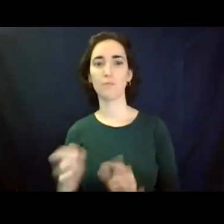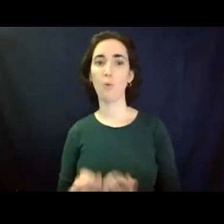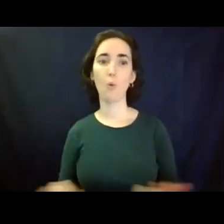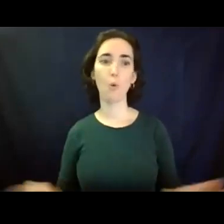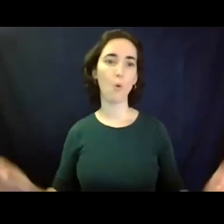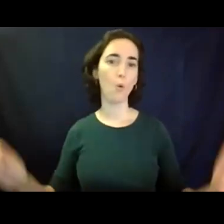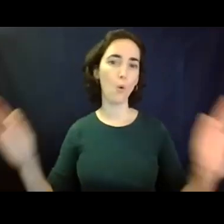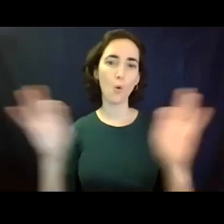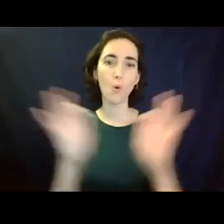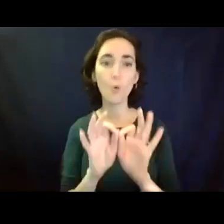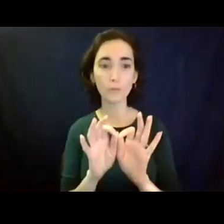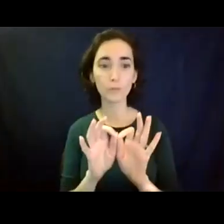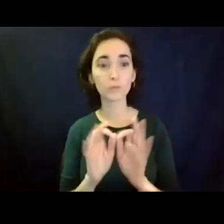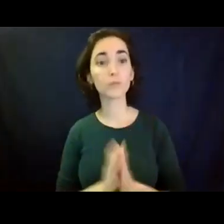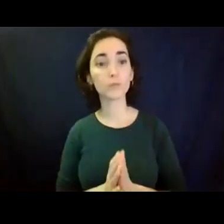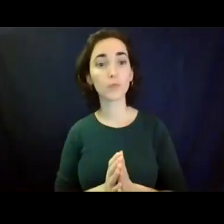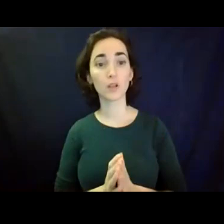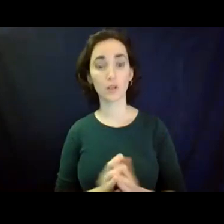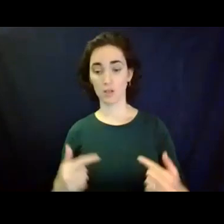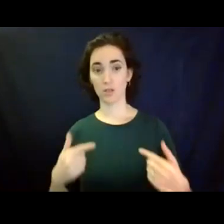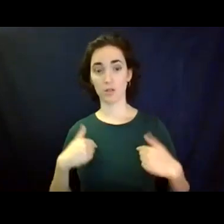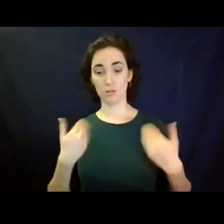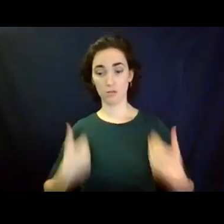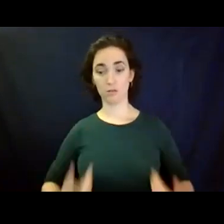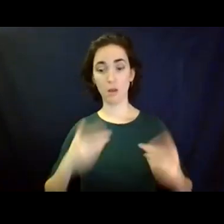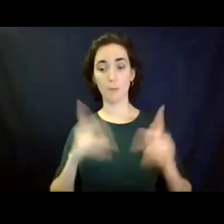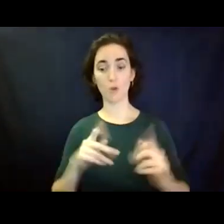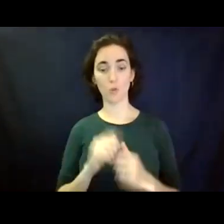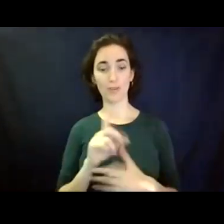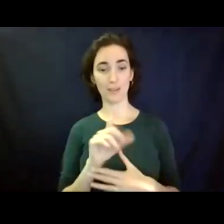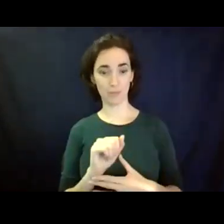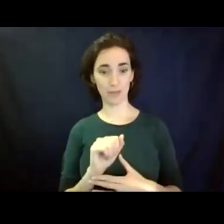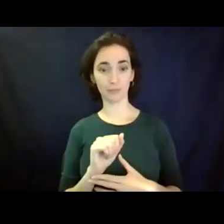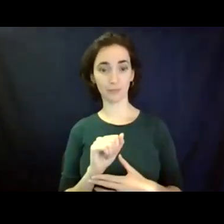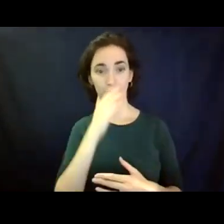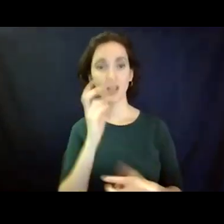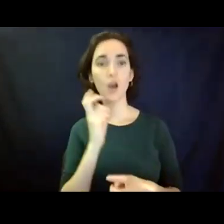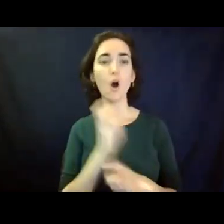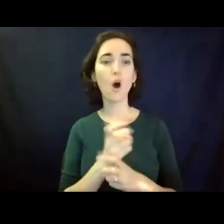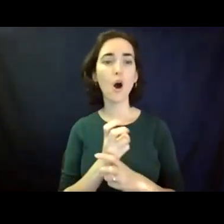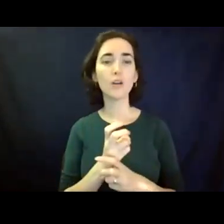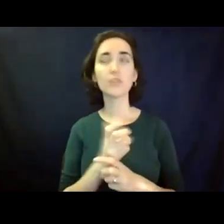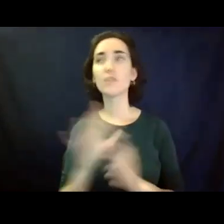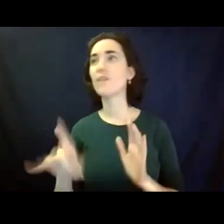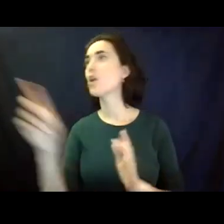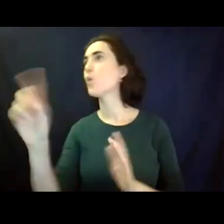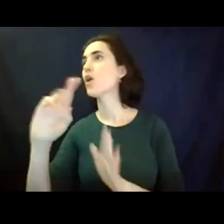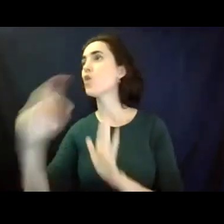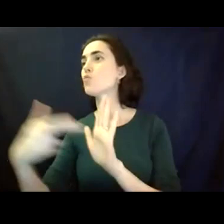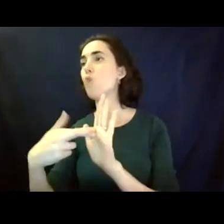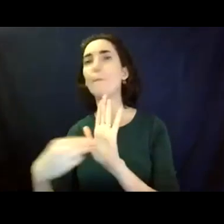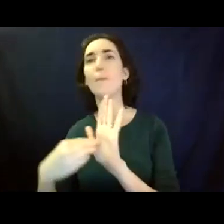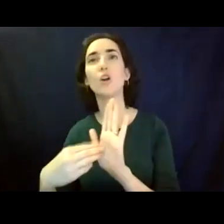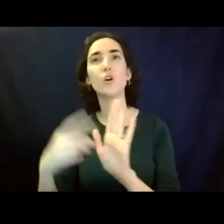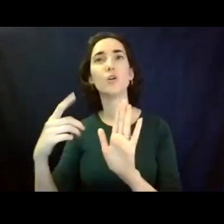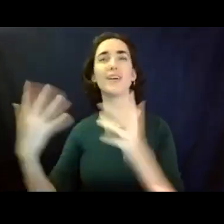mean, even just speaking as a person with a disability, it's hard to find role models kind of in the mainstream media